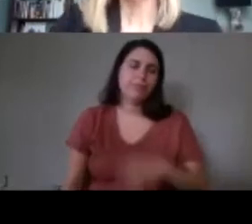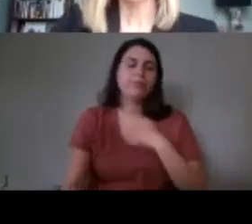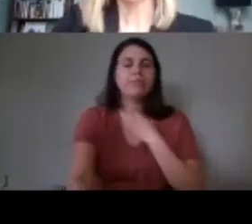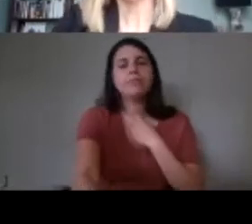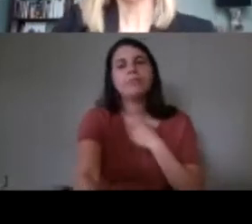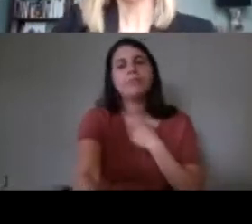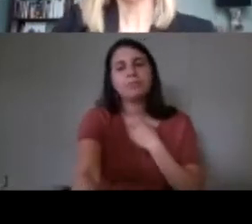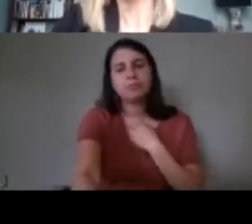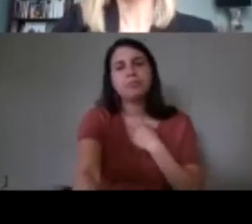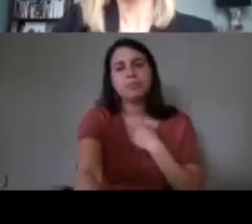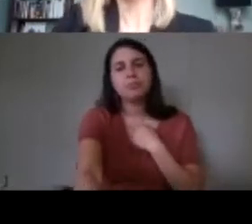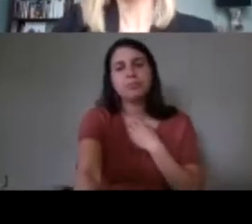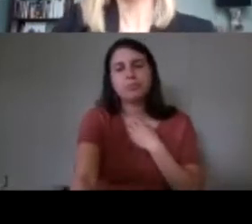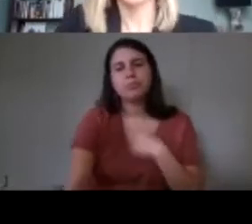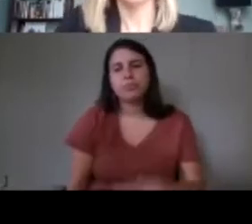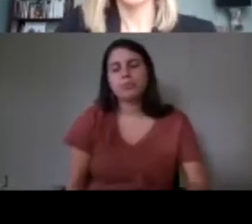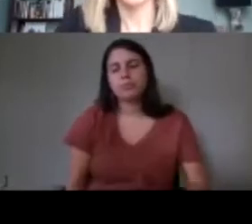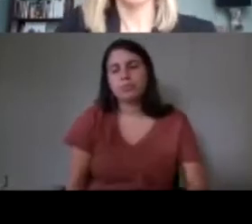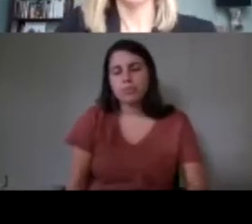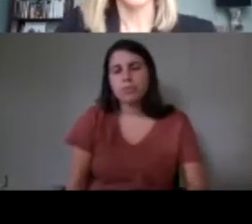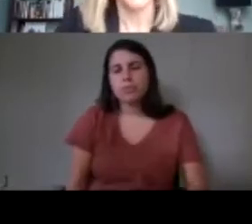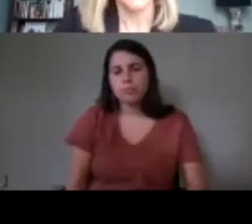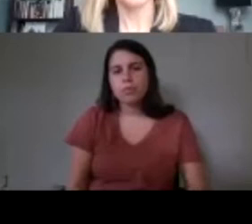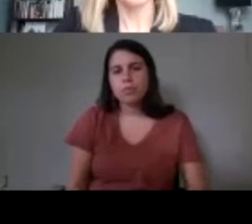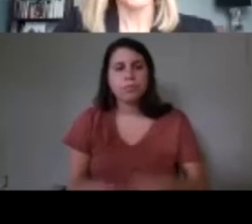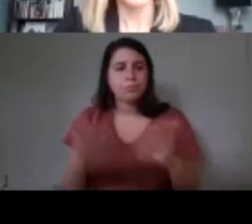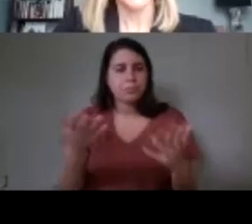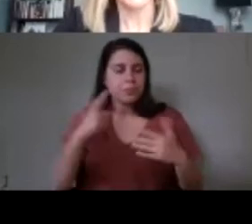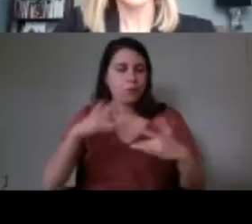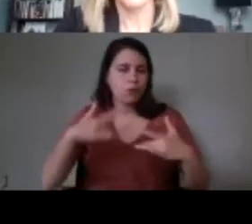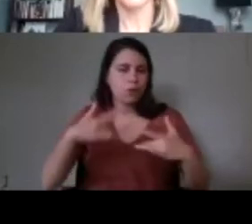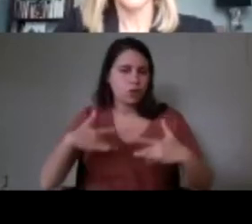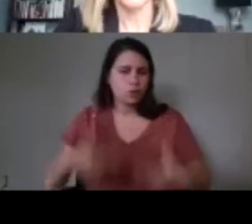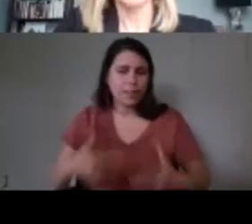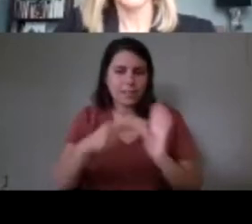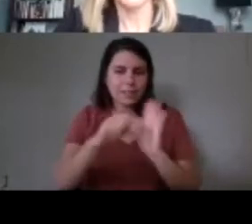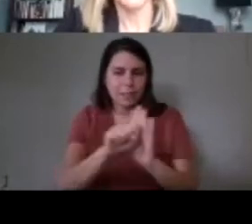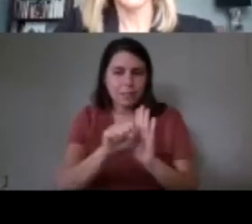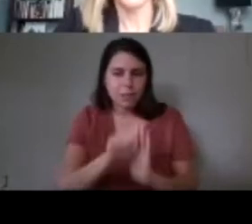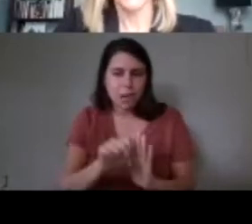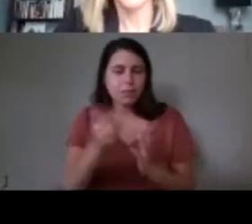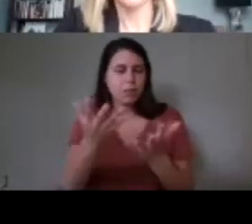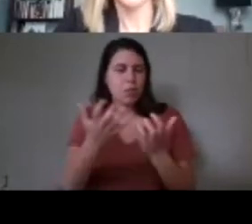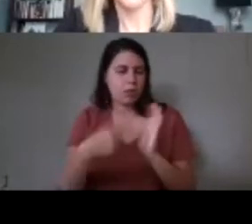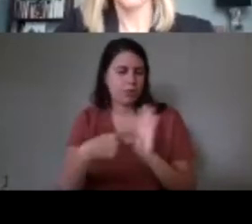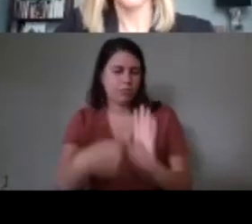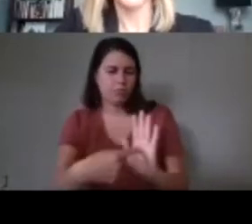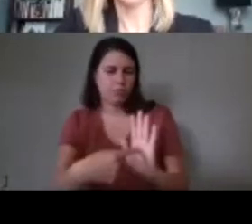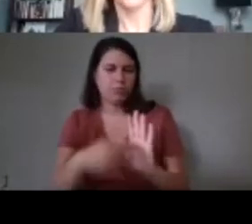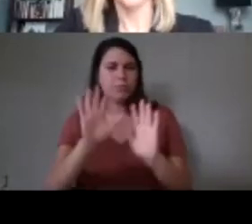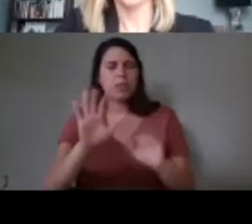So just in terms of the depressive symptoms, wanted to highlight that one might think, okay, if